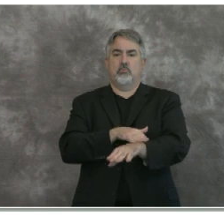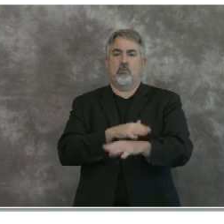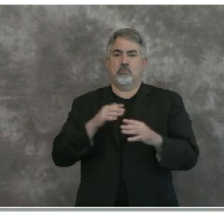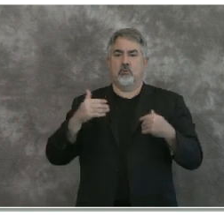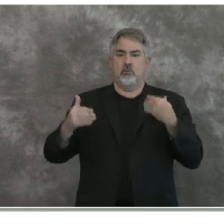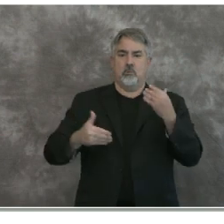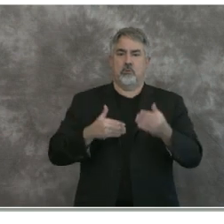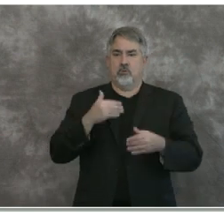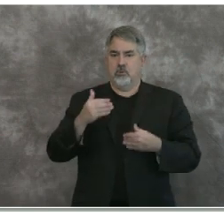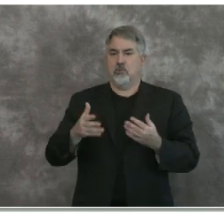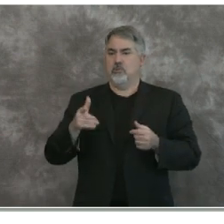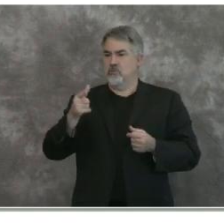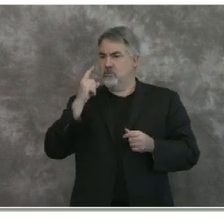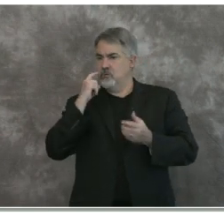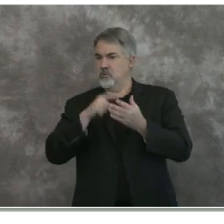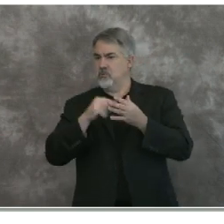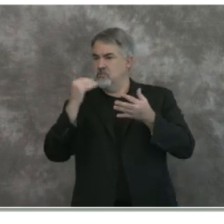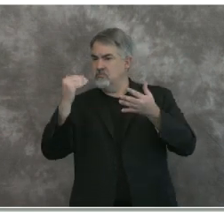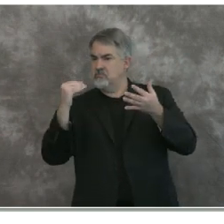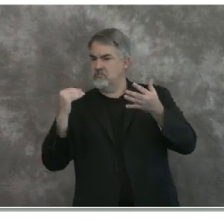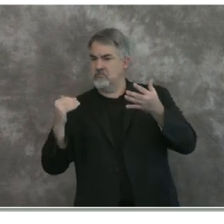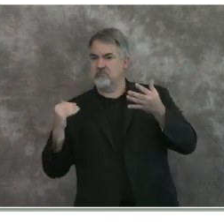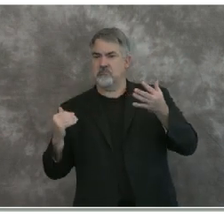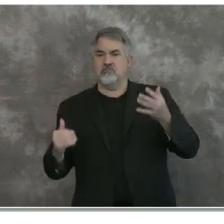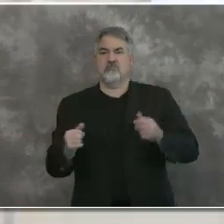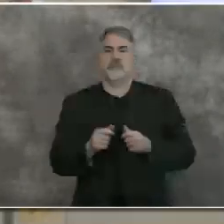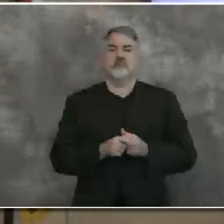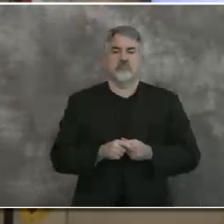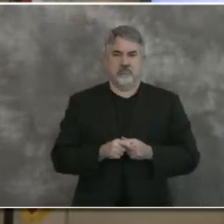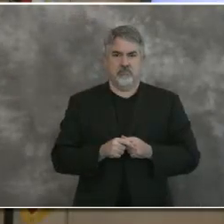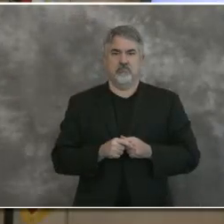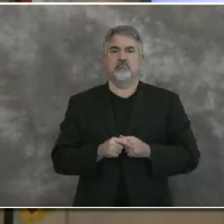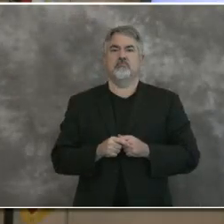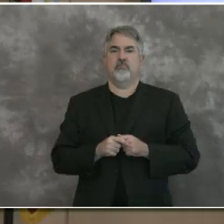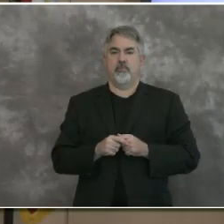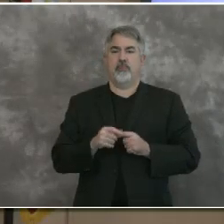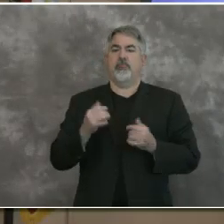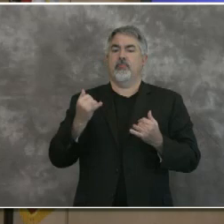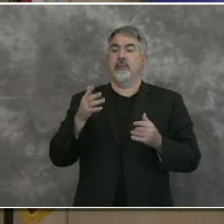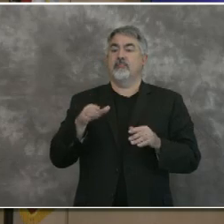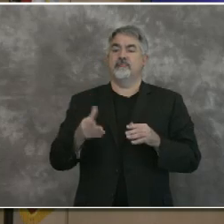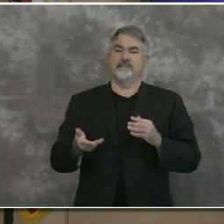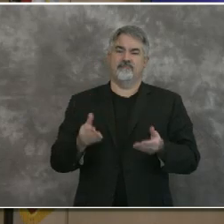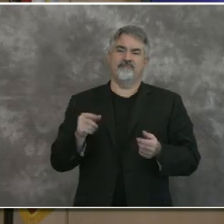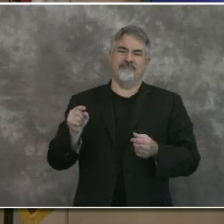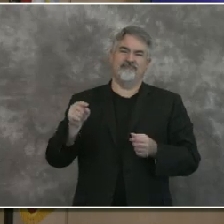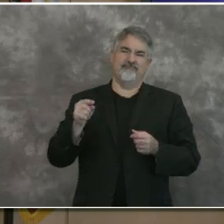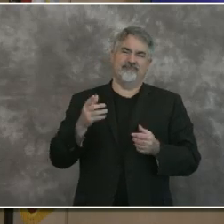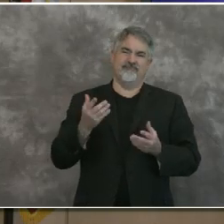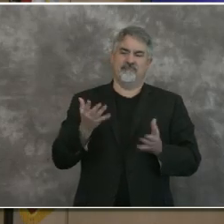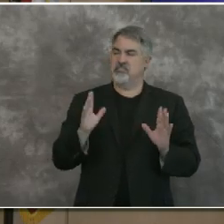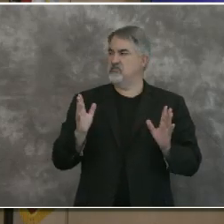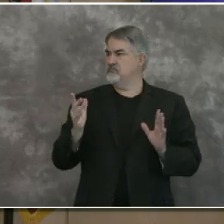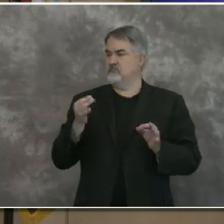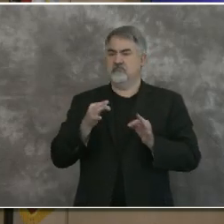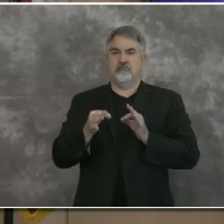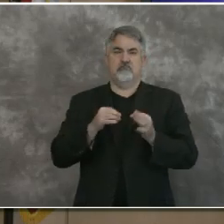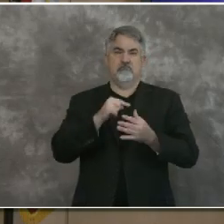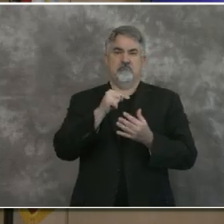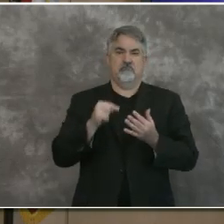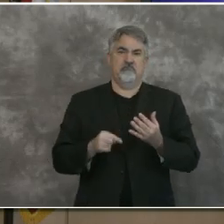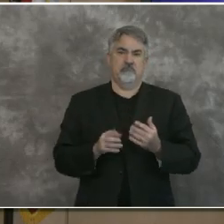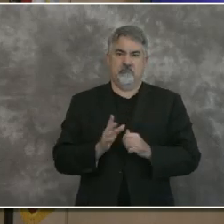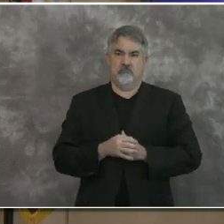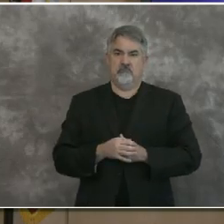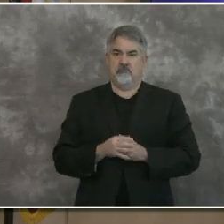days, and then the unfortunate loss of life there at the bottom. That concludes my section of the report. Next, I want to turn over to Dr. Wilma Wooten for a